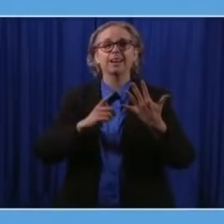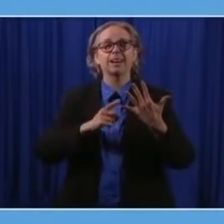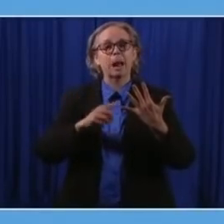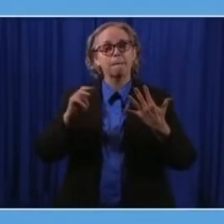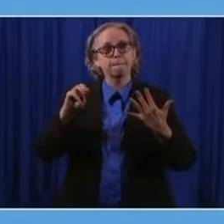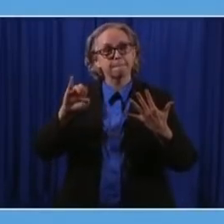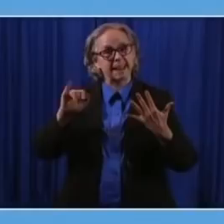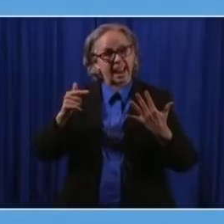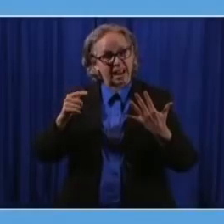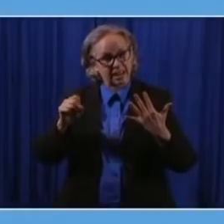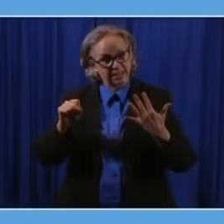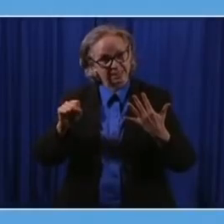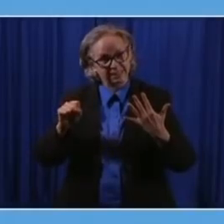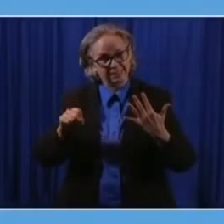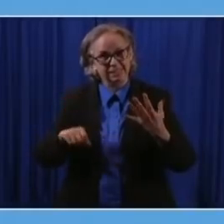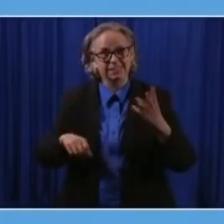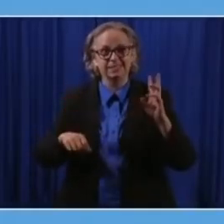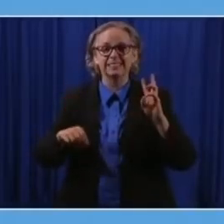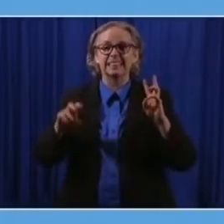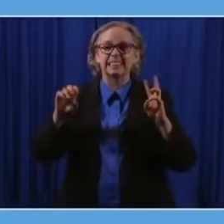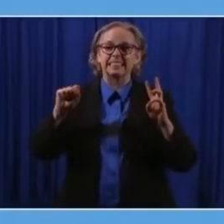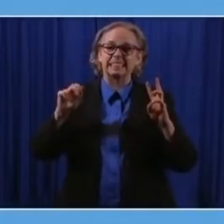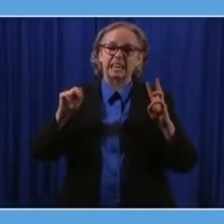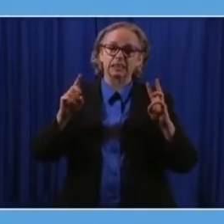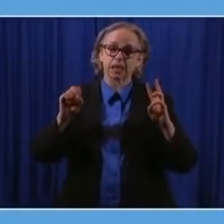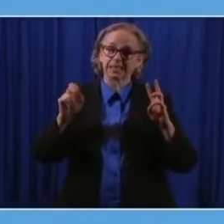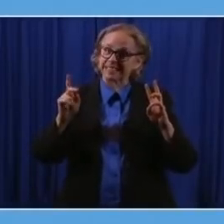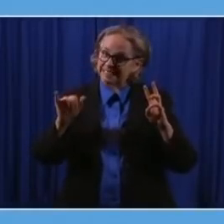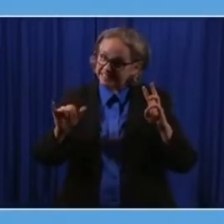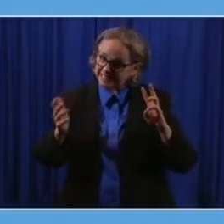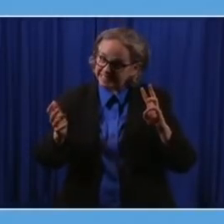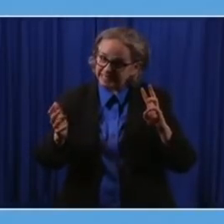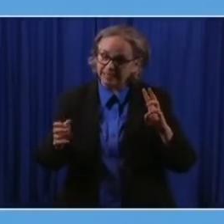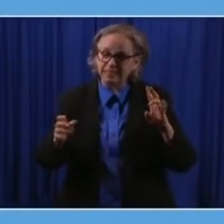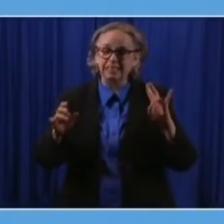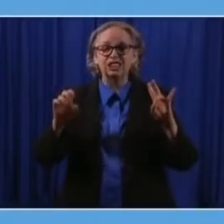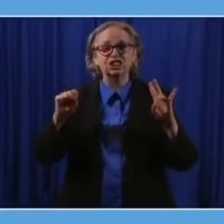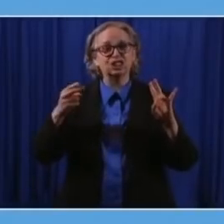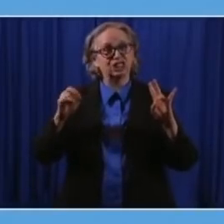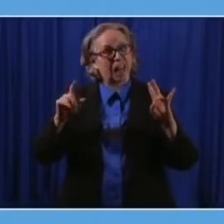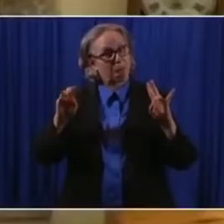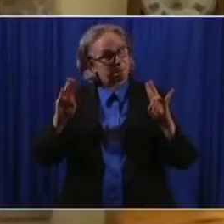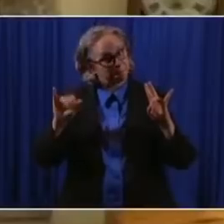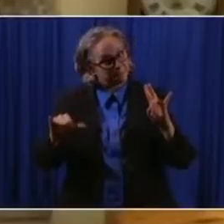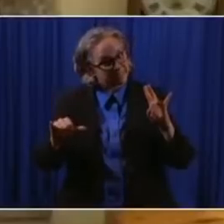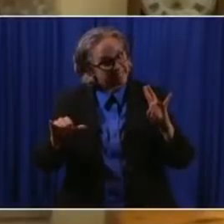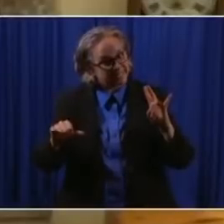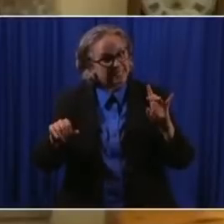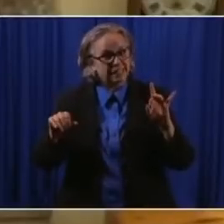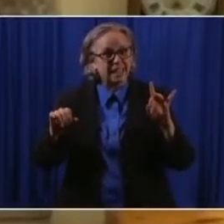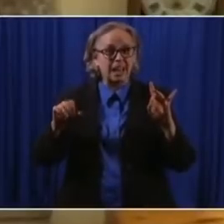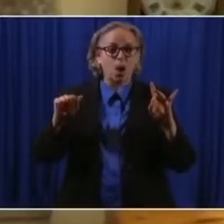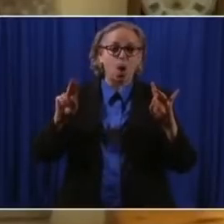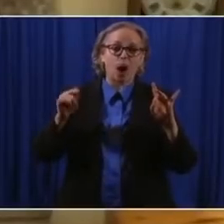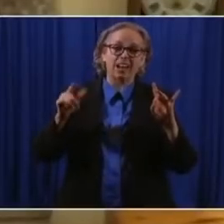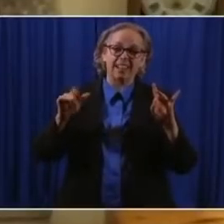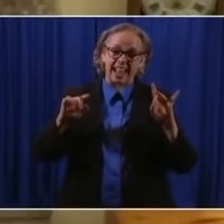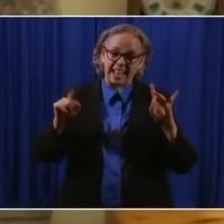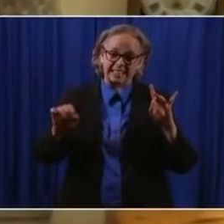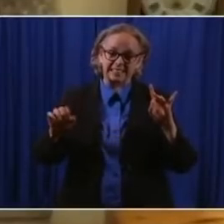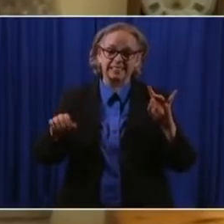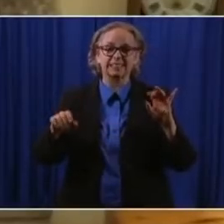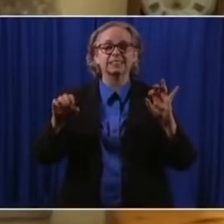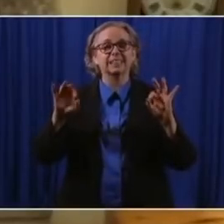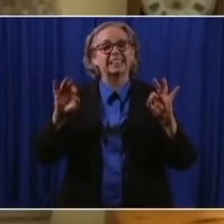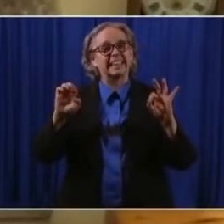Erie County, and then Perry County. So again, most of these are relatively small counties in our rural parts of the state. So what